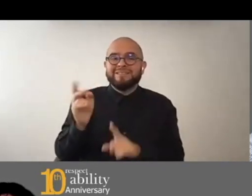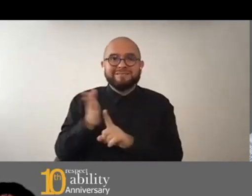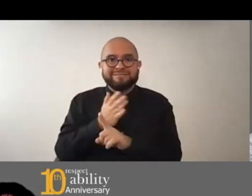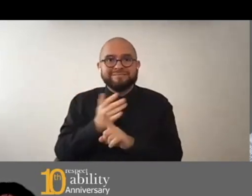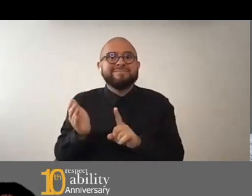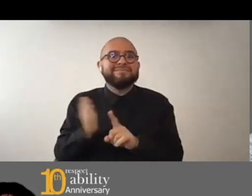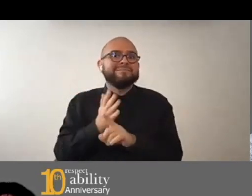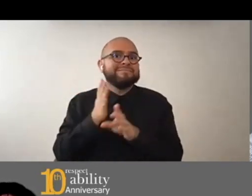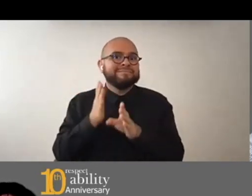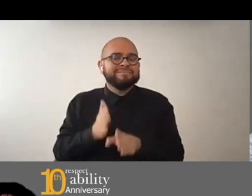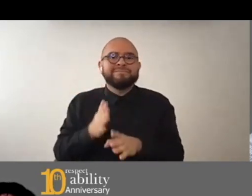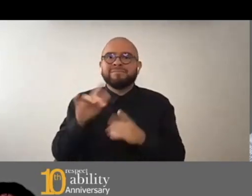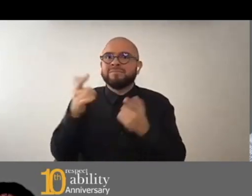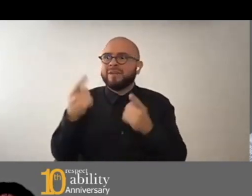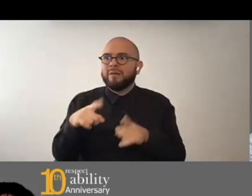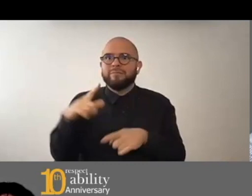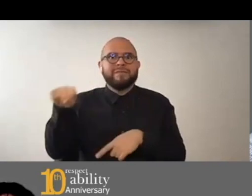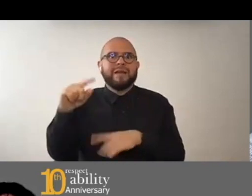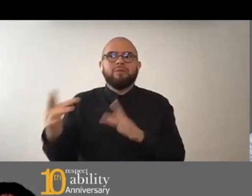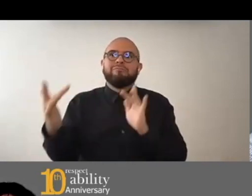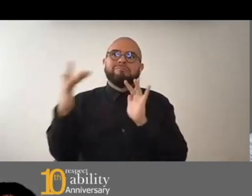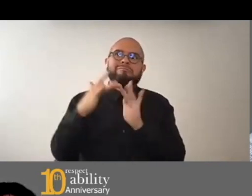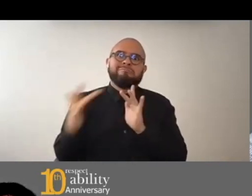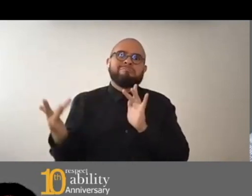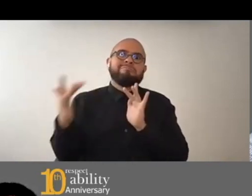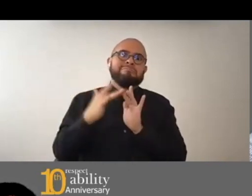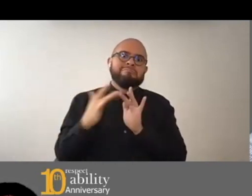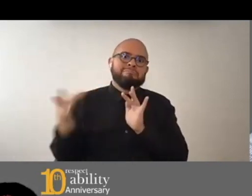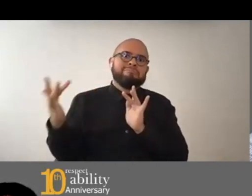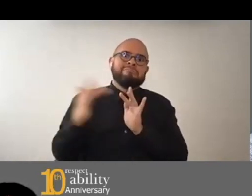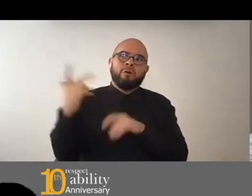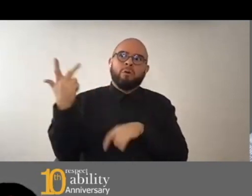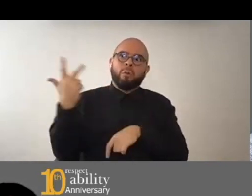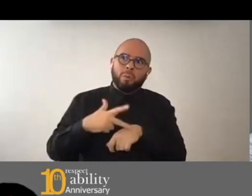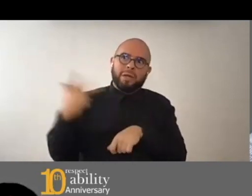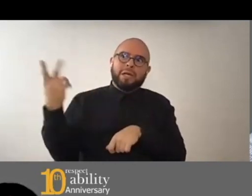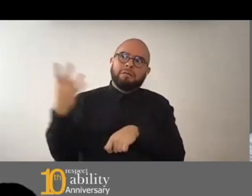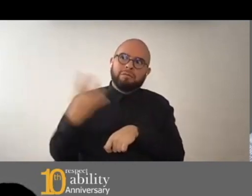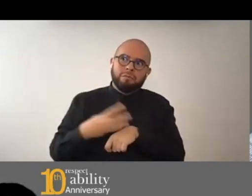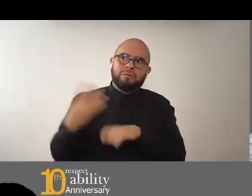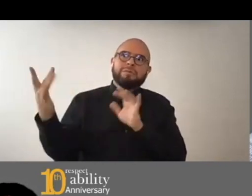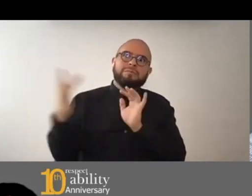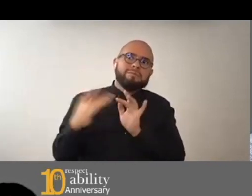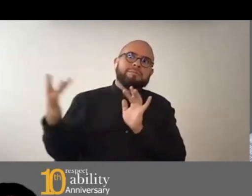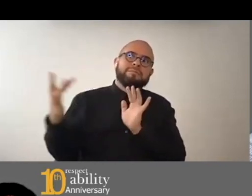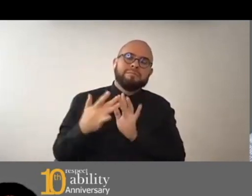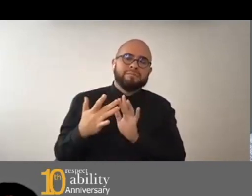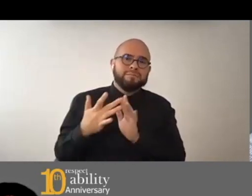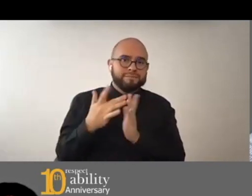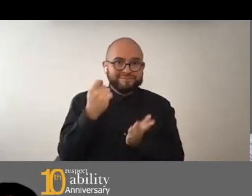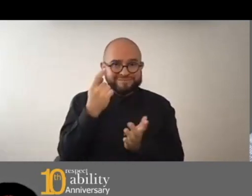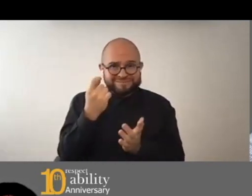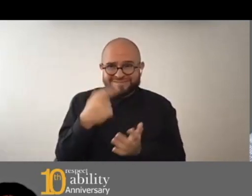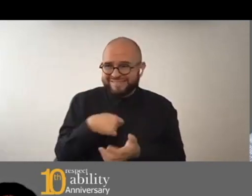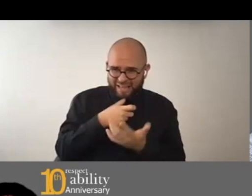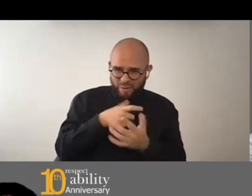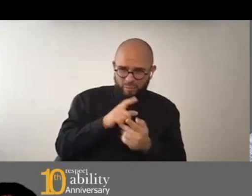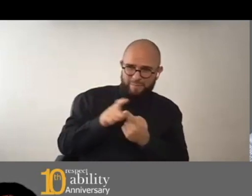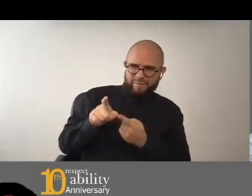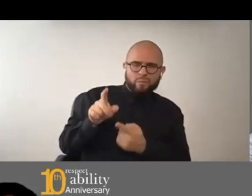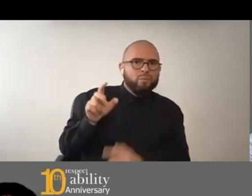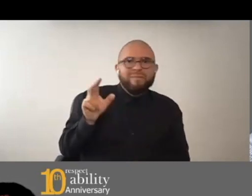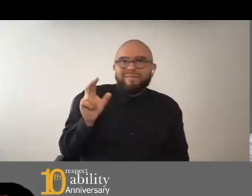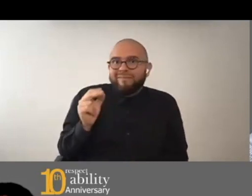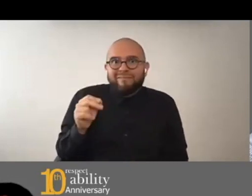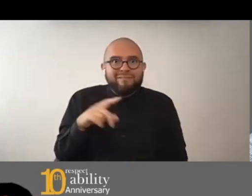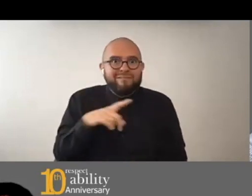or 4 times to schedule a meeting with me, because it wasn't out of any sort of animus towards them or like I didn't want to meet with them, but it was just